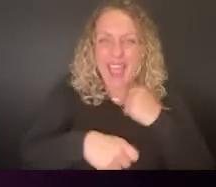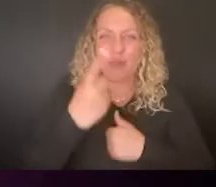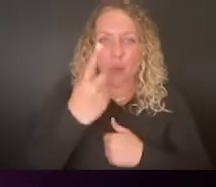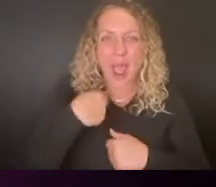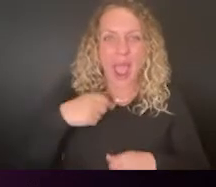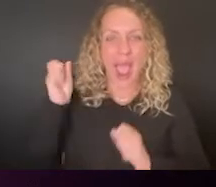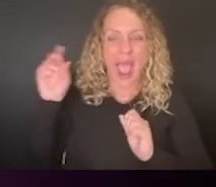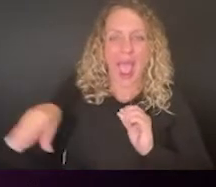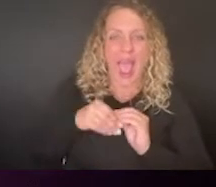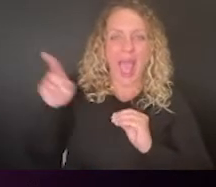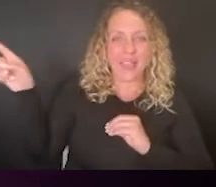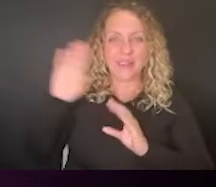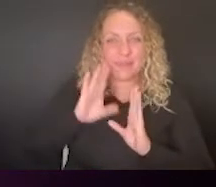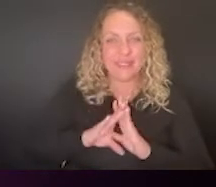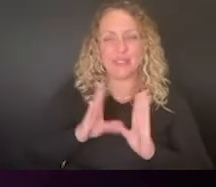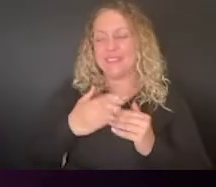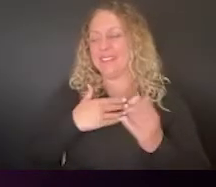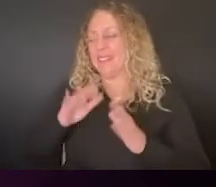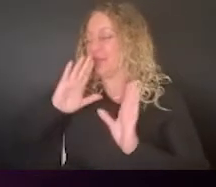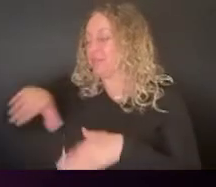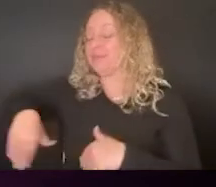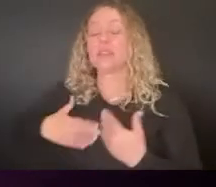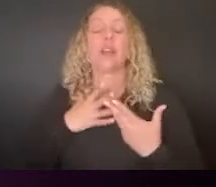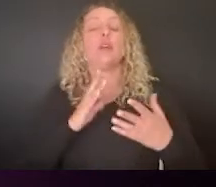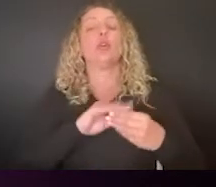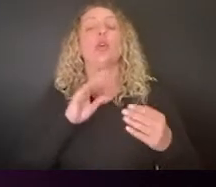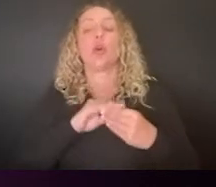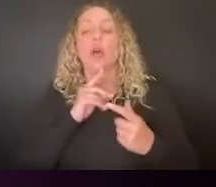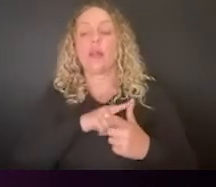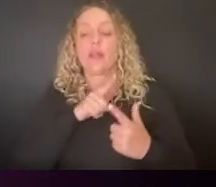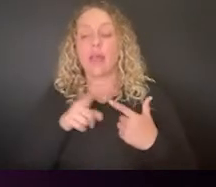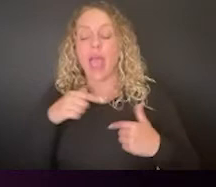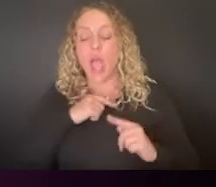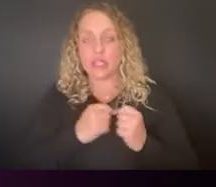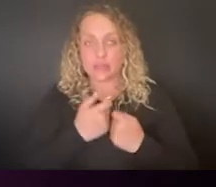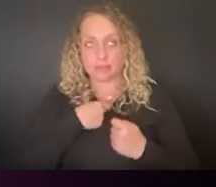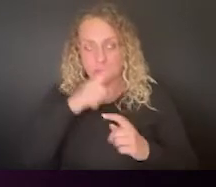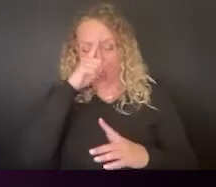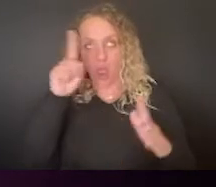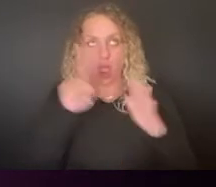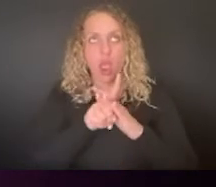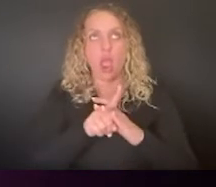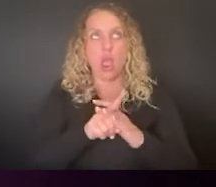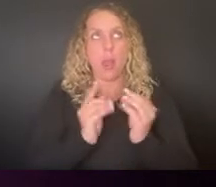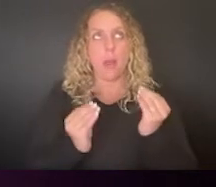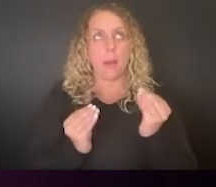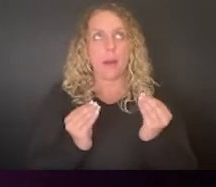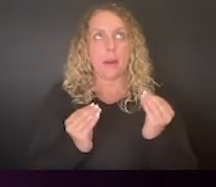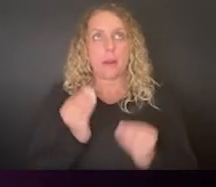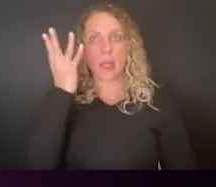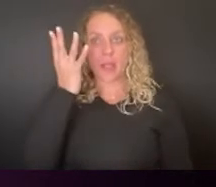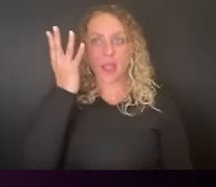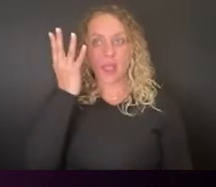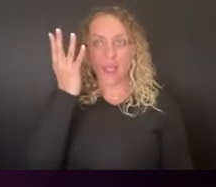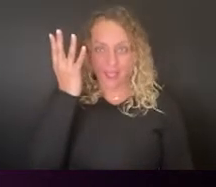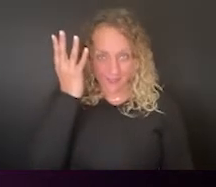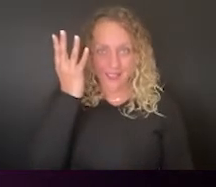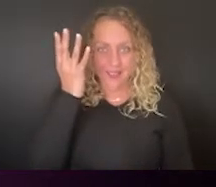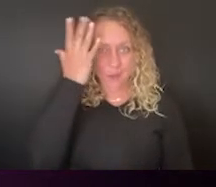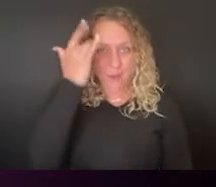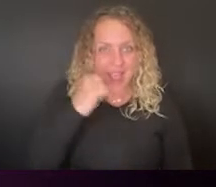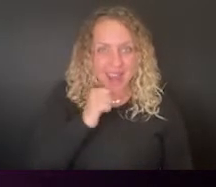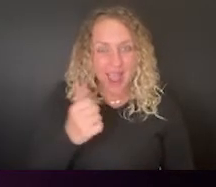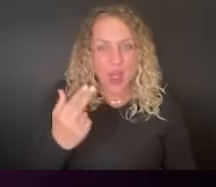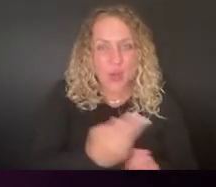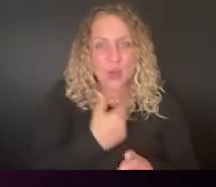fact, I find a way to get this slide into every single presentation I do. Every single one. But then, back to the